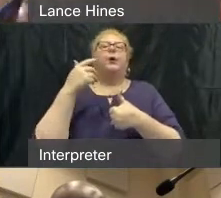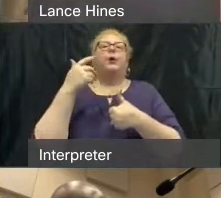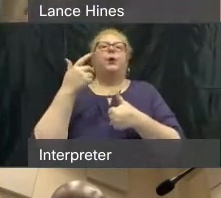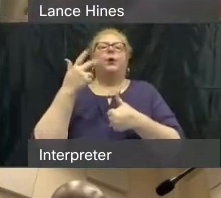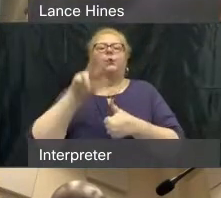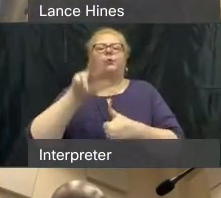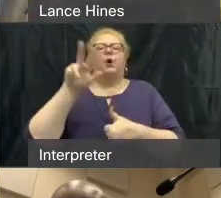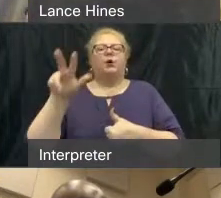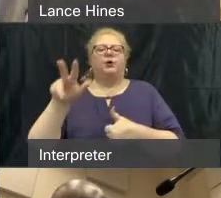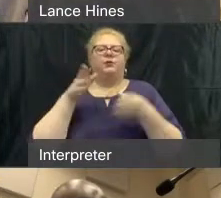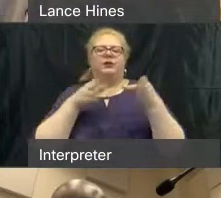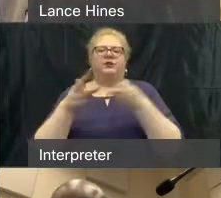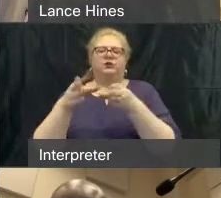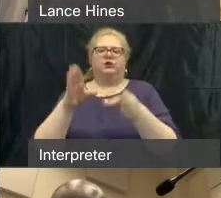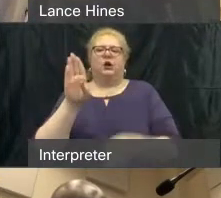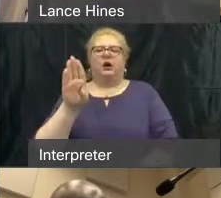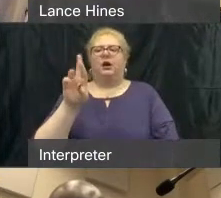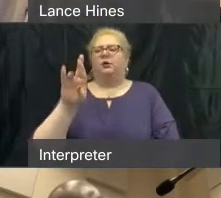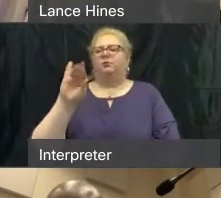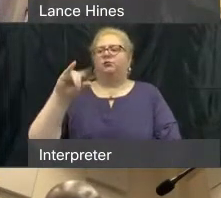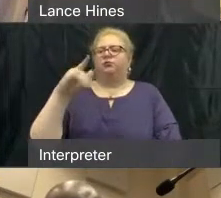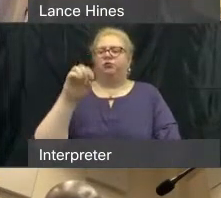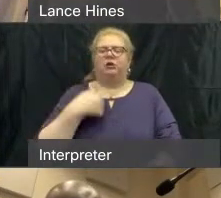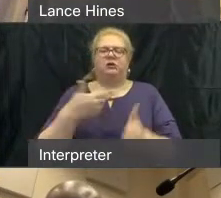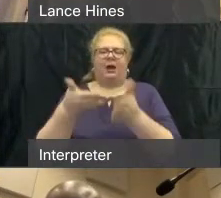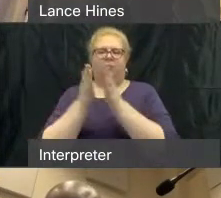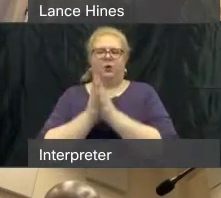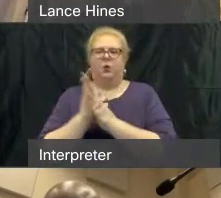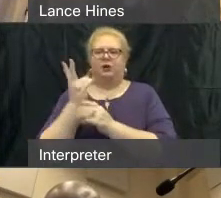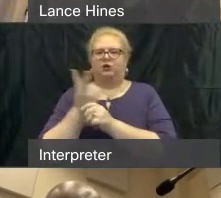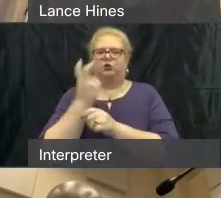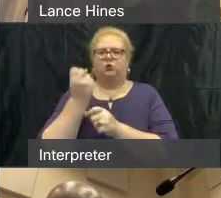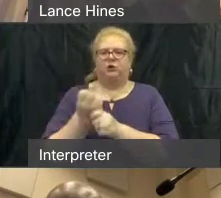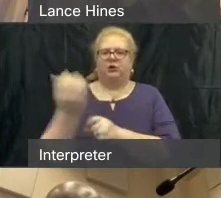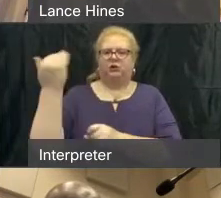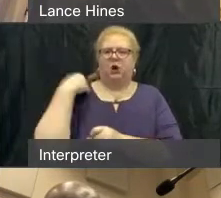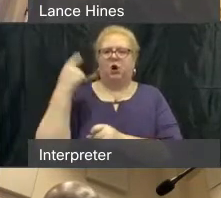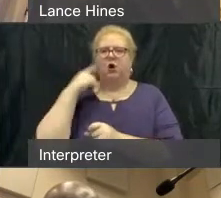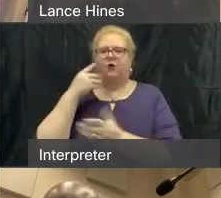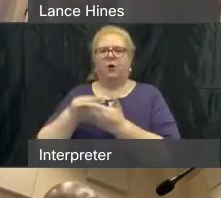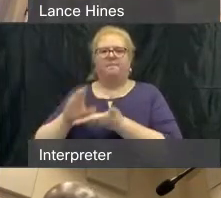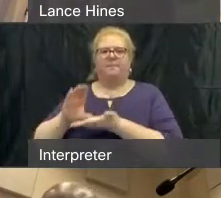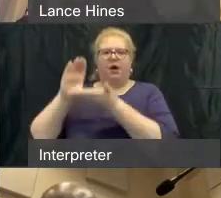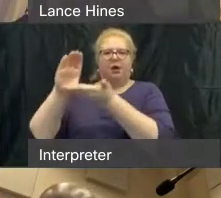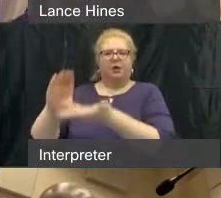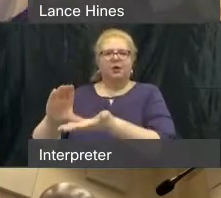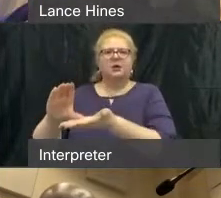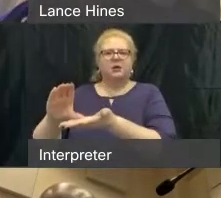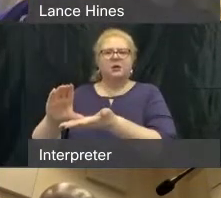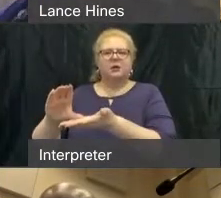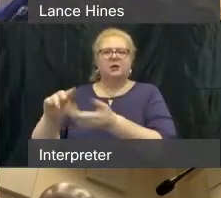Bridge that I had requested 2 years ago for an allocation out of